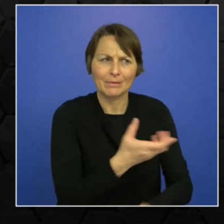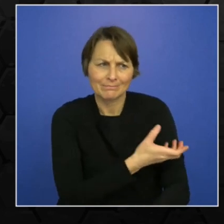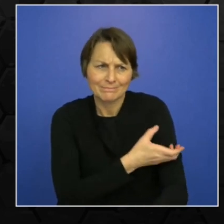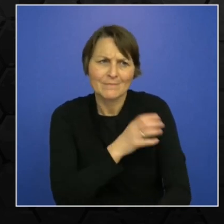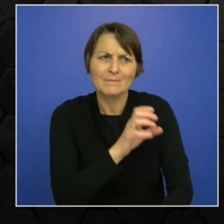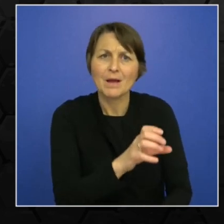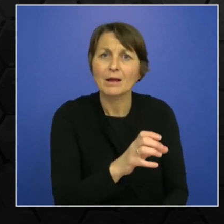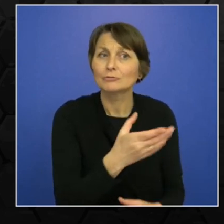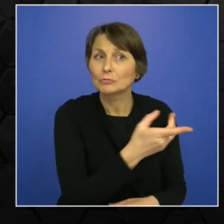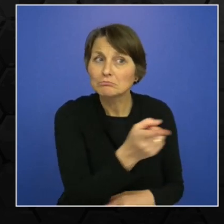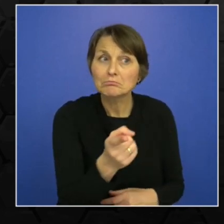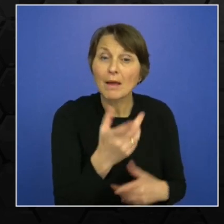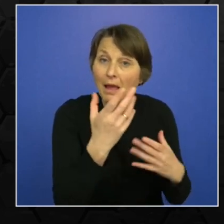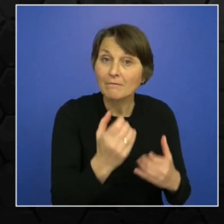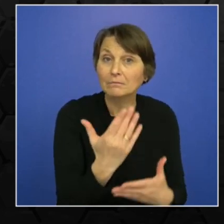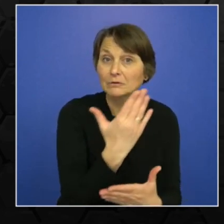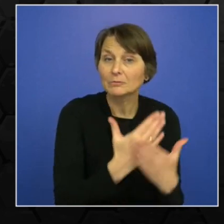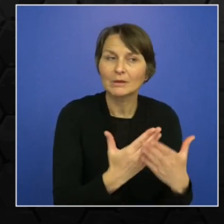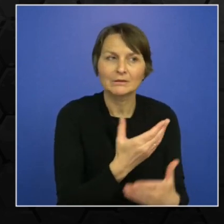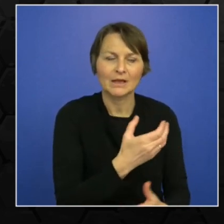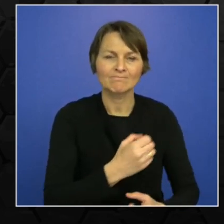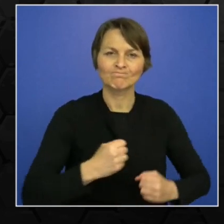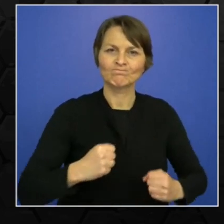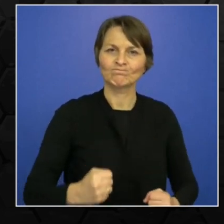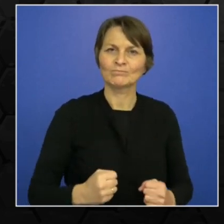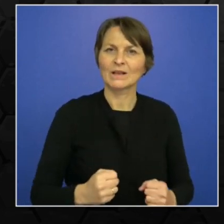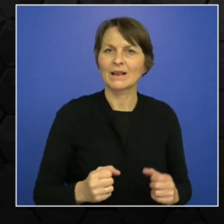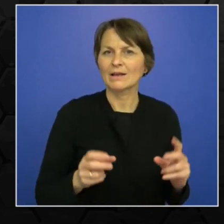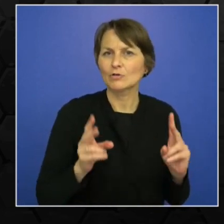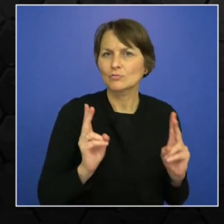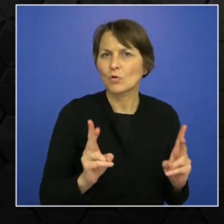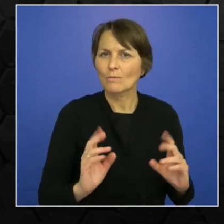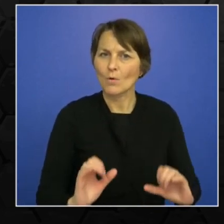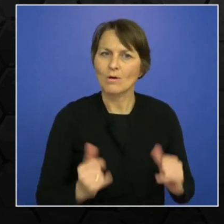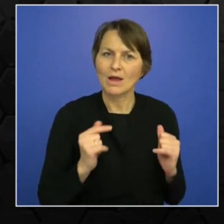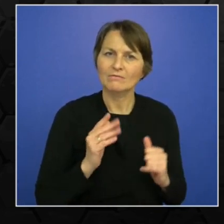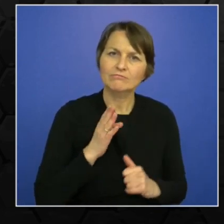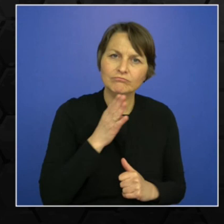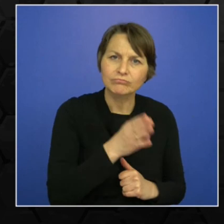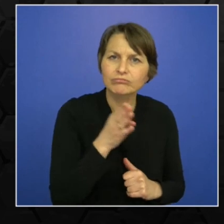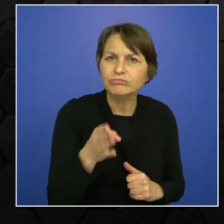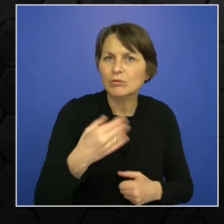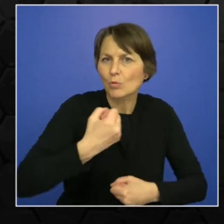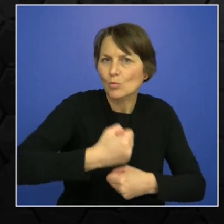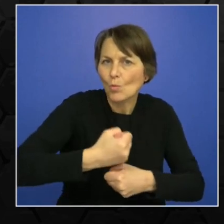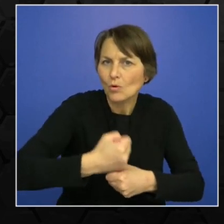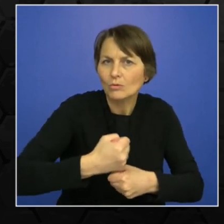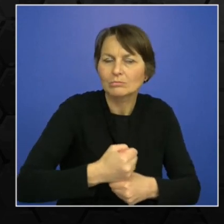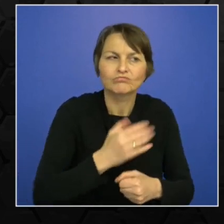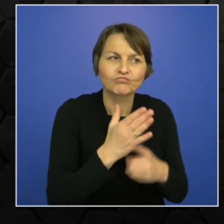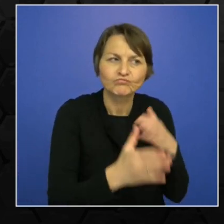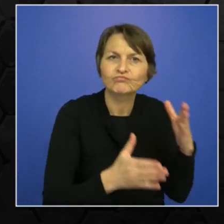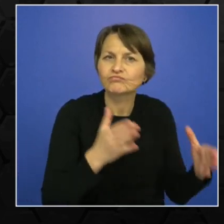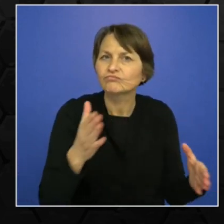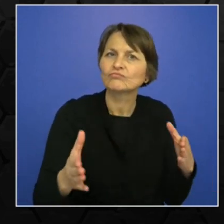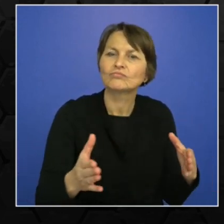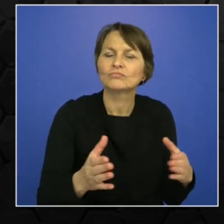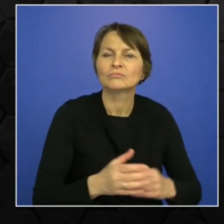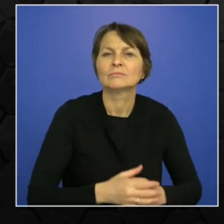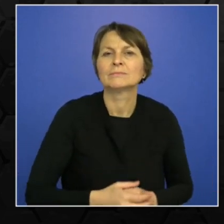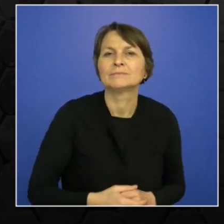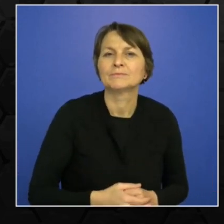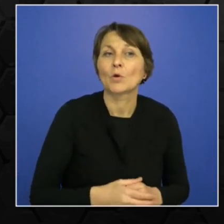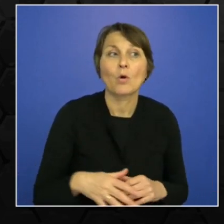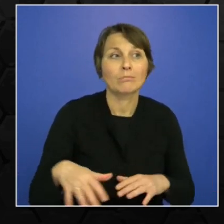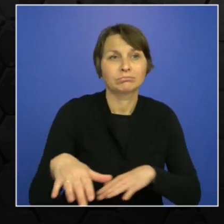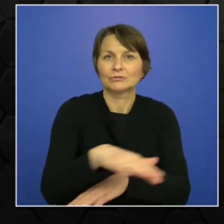disabilities to have normal life in their workplaces and on general society